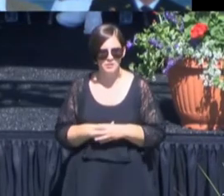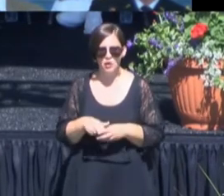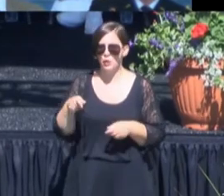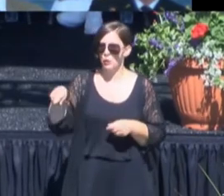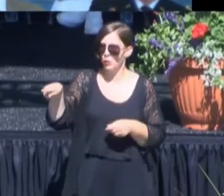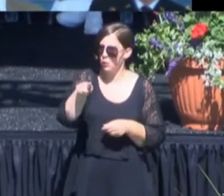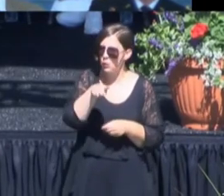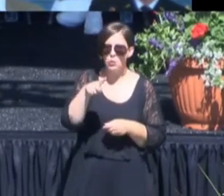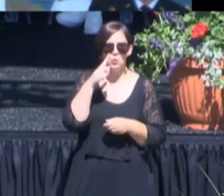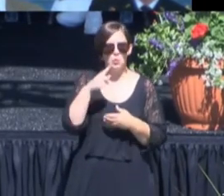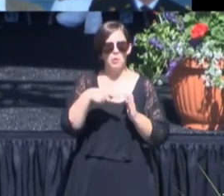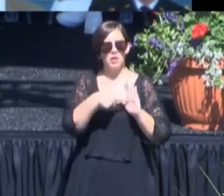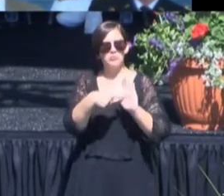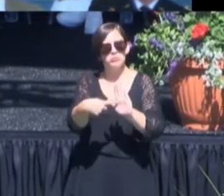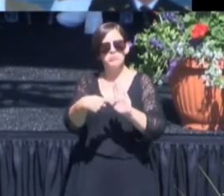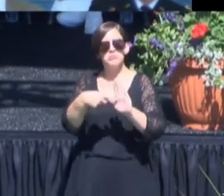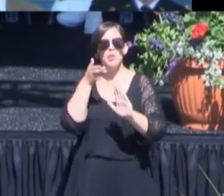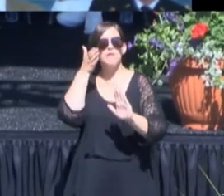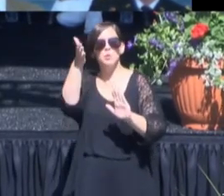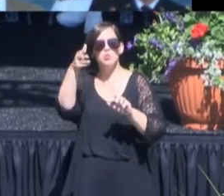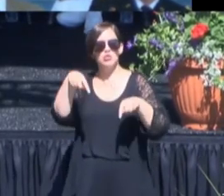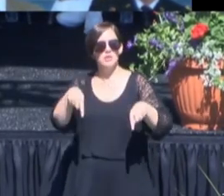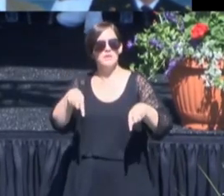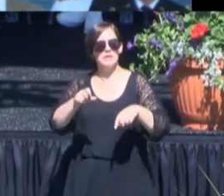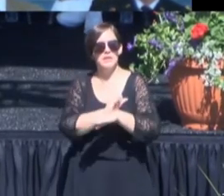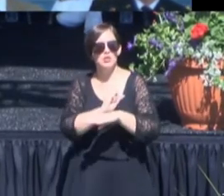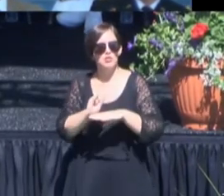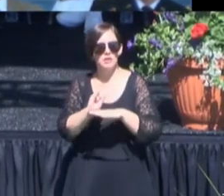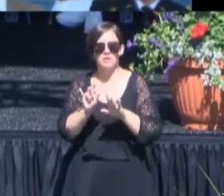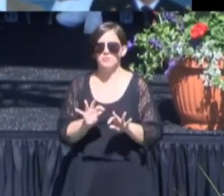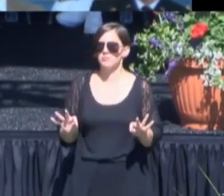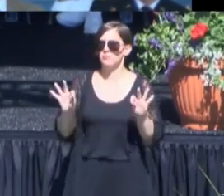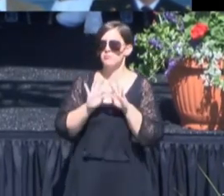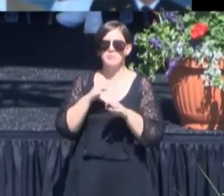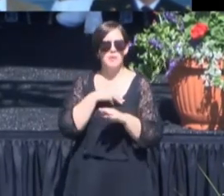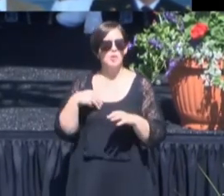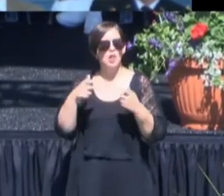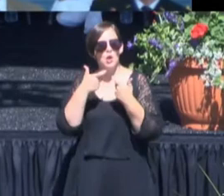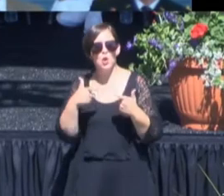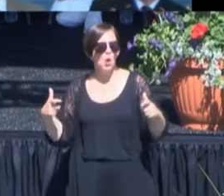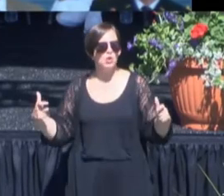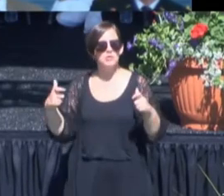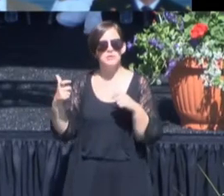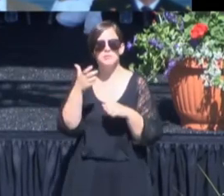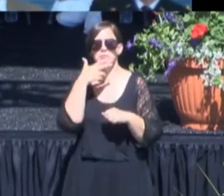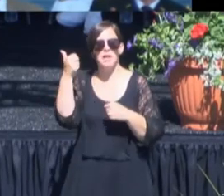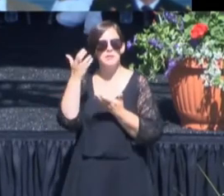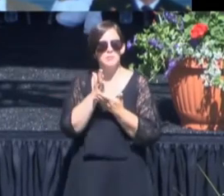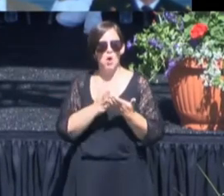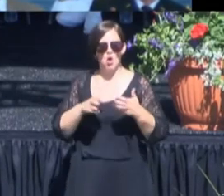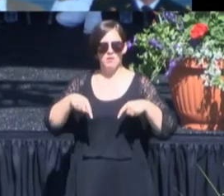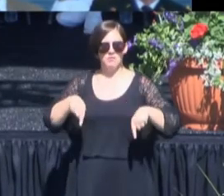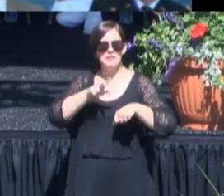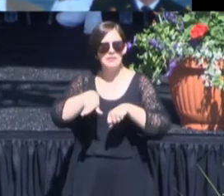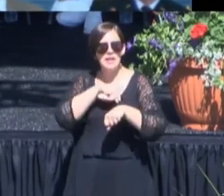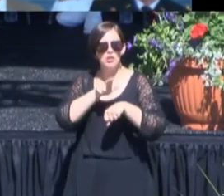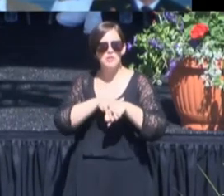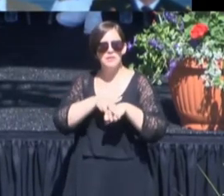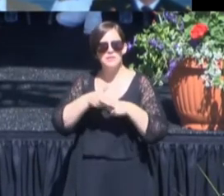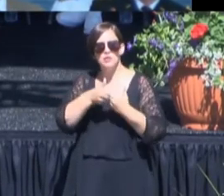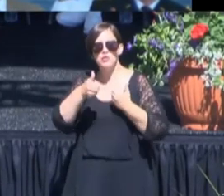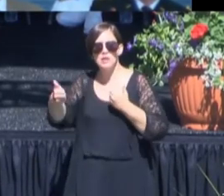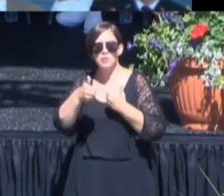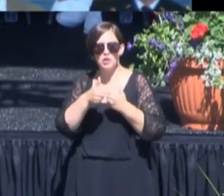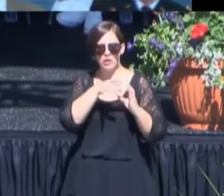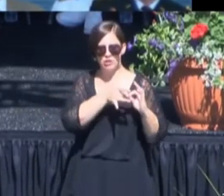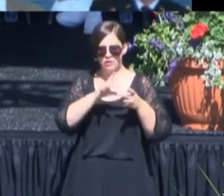define the future of this industry, key members of the largest and most strategic part of this nation's transportation